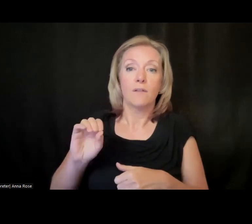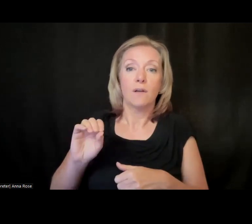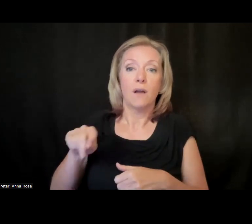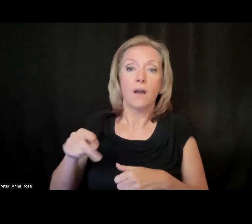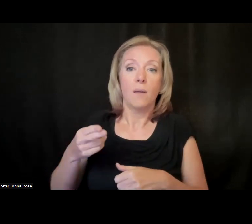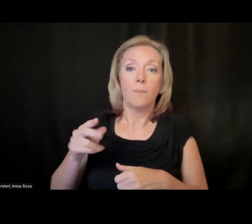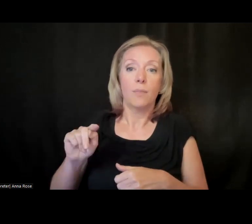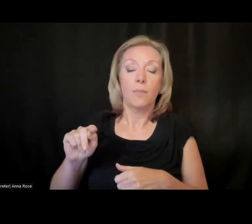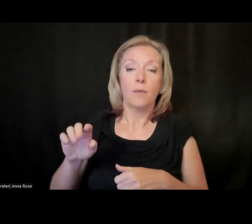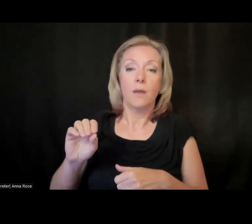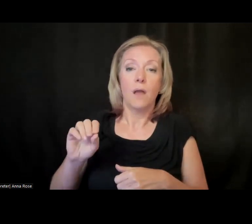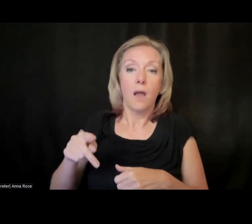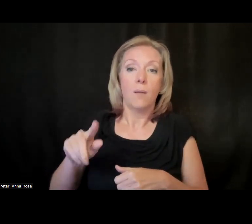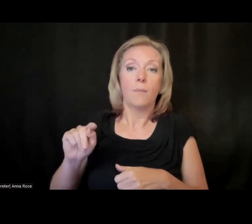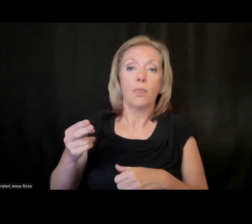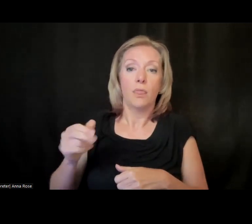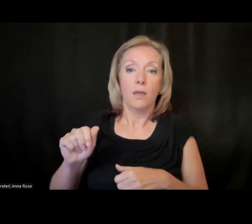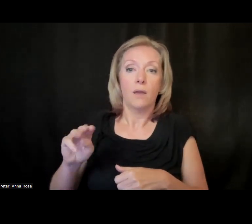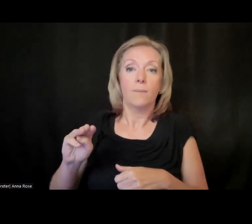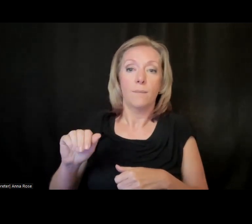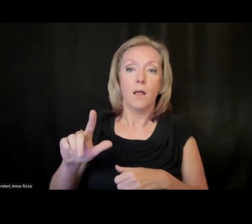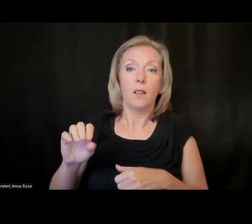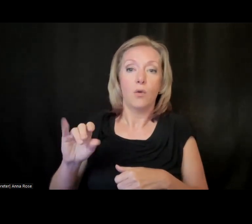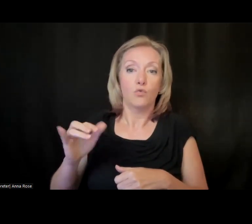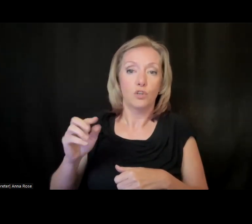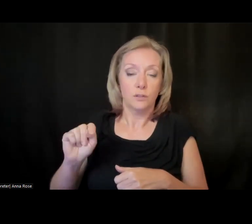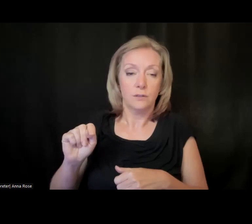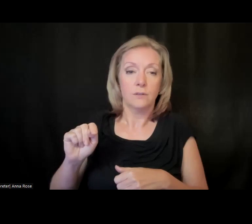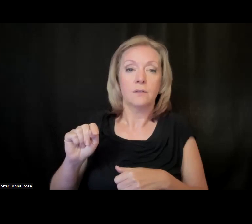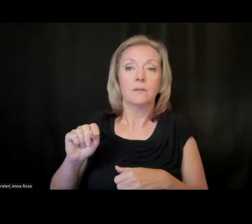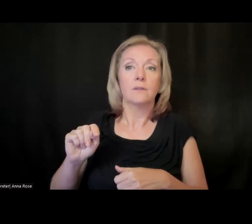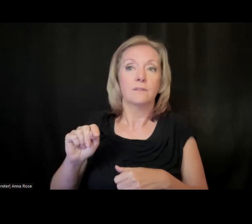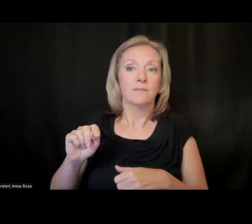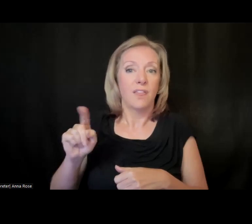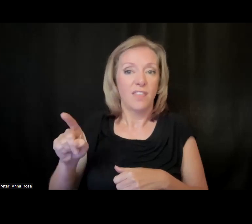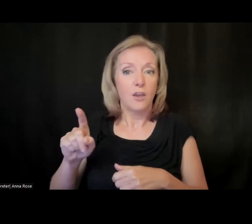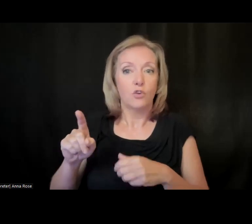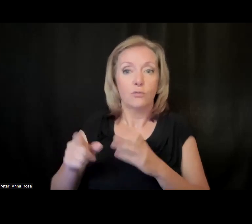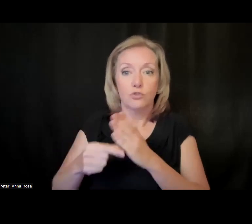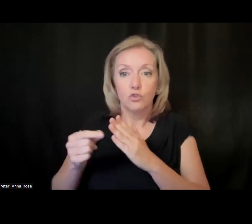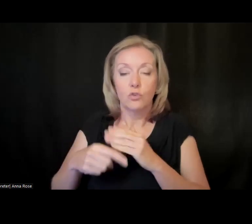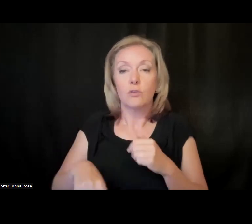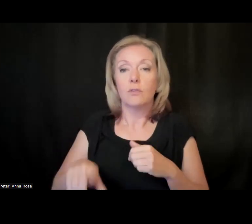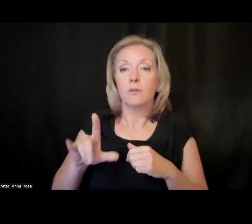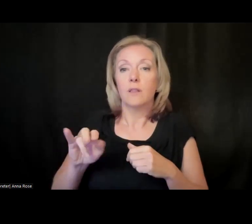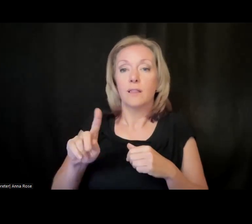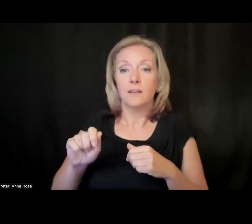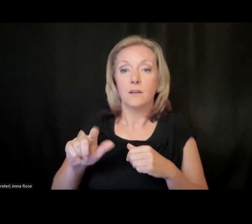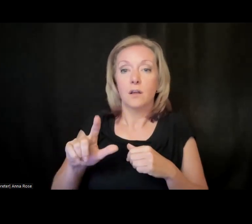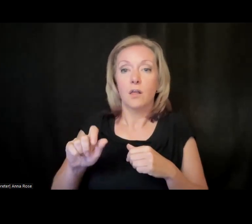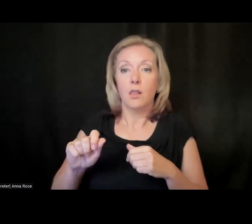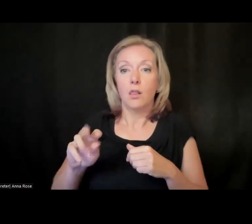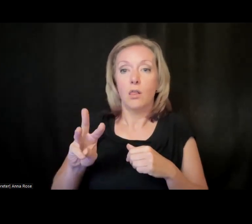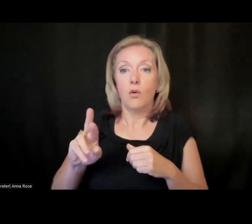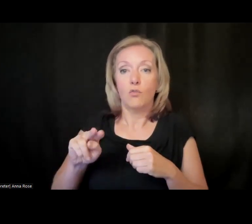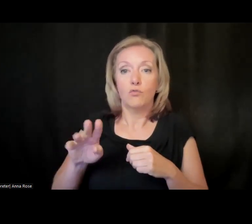if it's association, but it's APOS. I think it's APOS. But bottom line is Linda Lawrence out of Kansas. If we